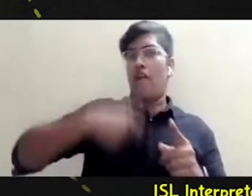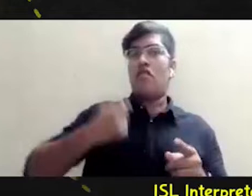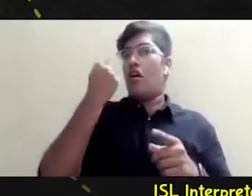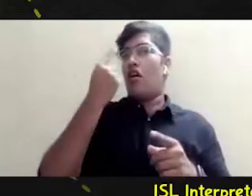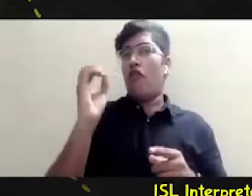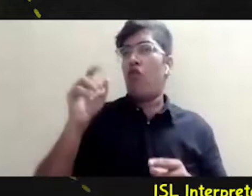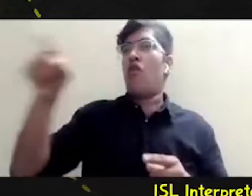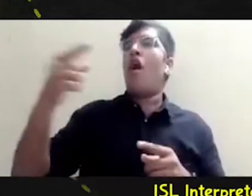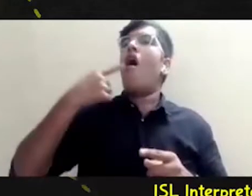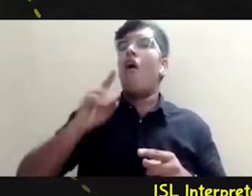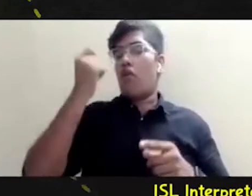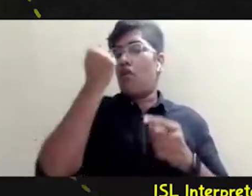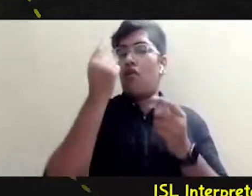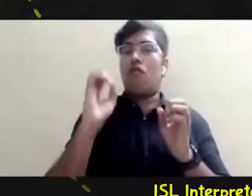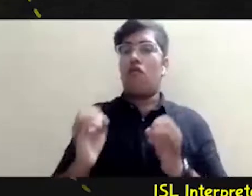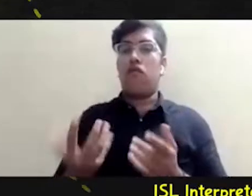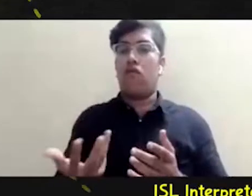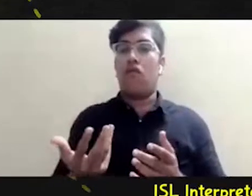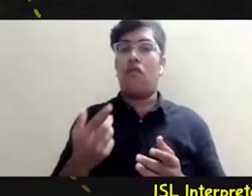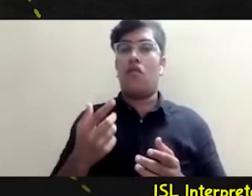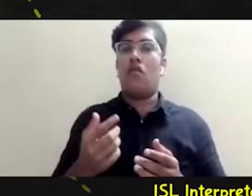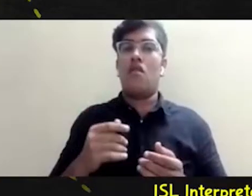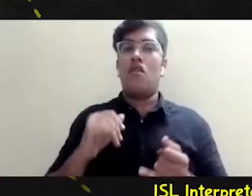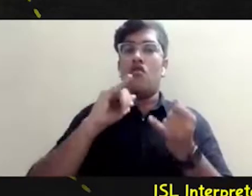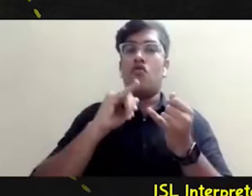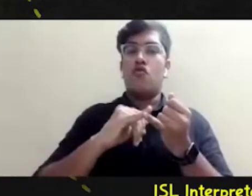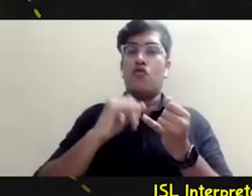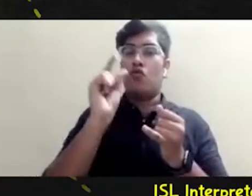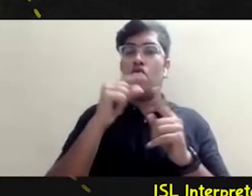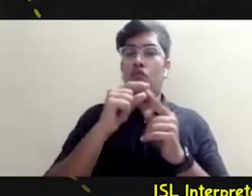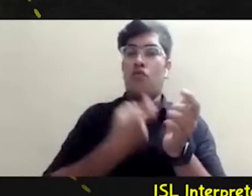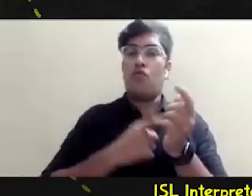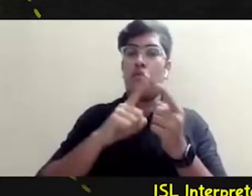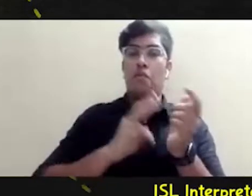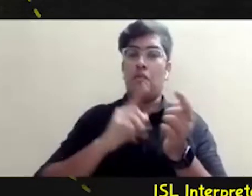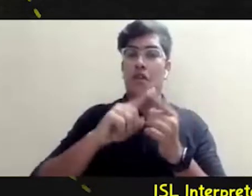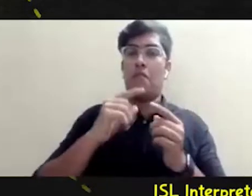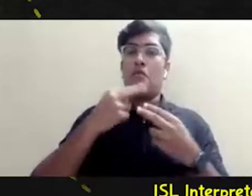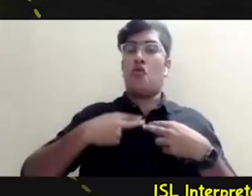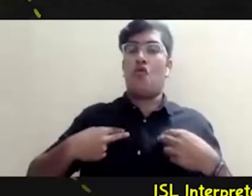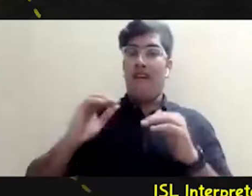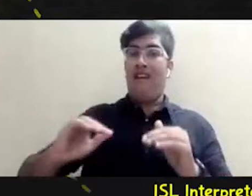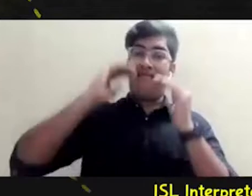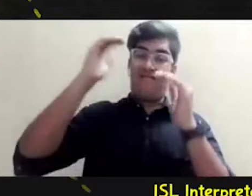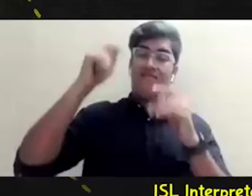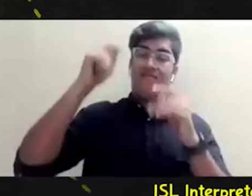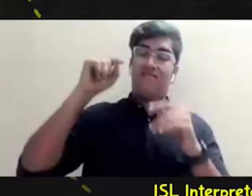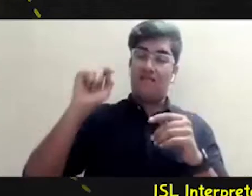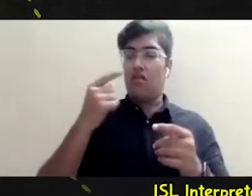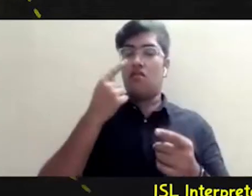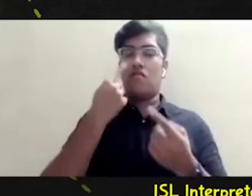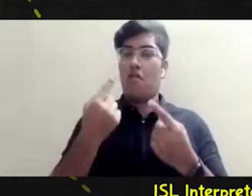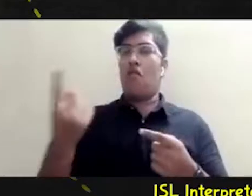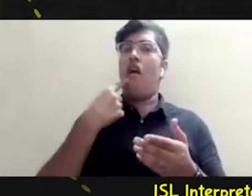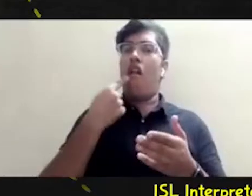even after the Supreme Court recognized it as a fundamental right. Remember the thing I mentioned, asked about how does privilege